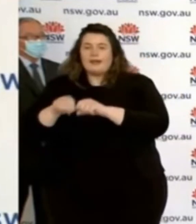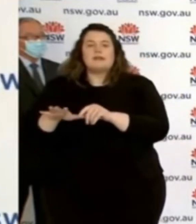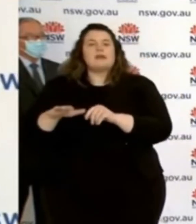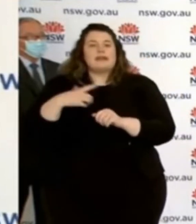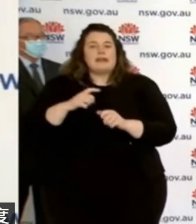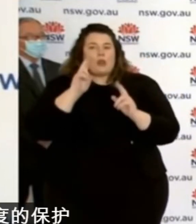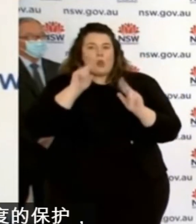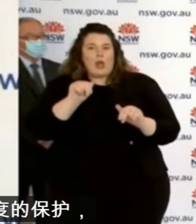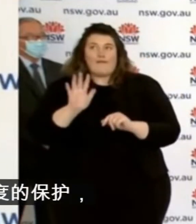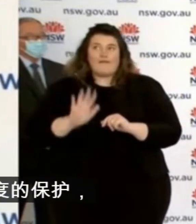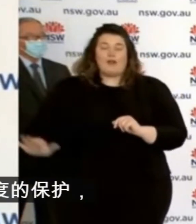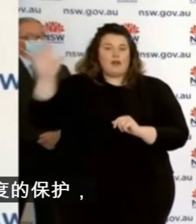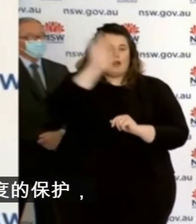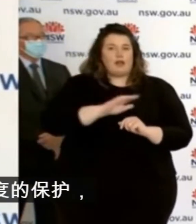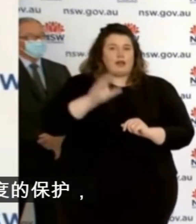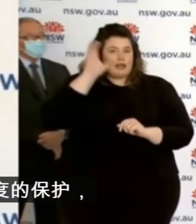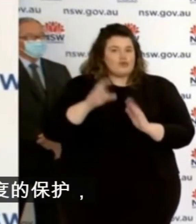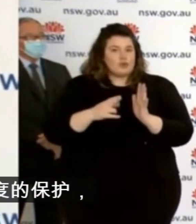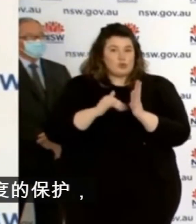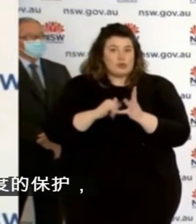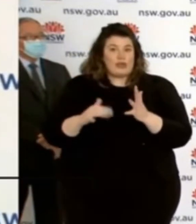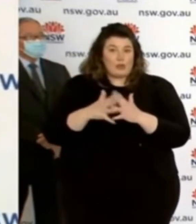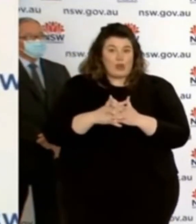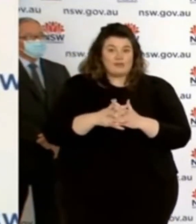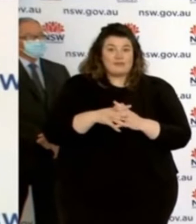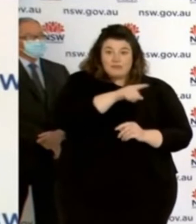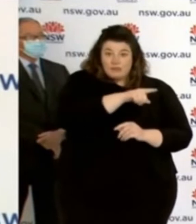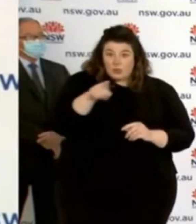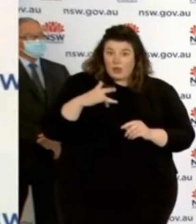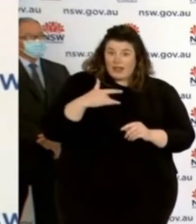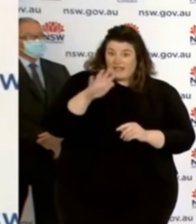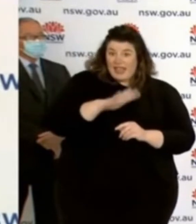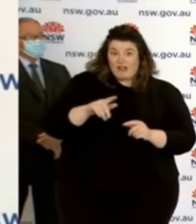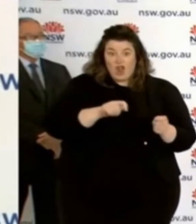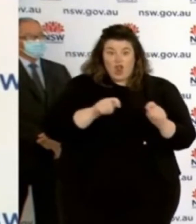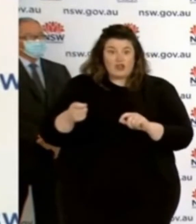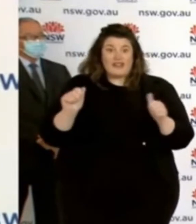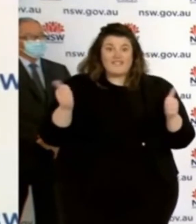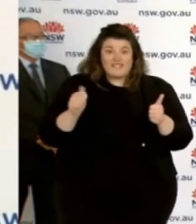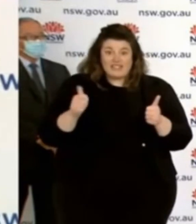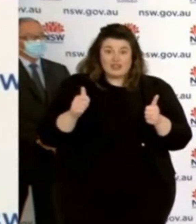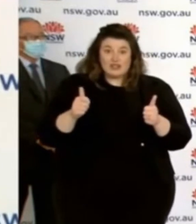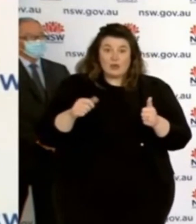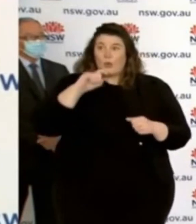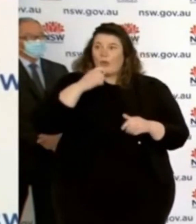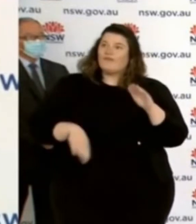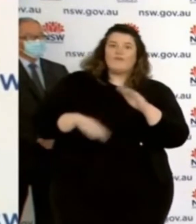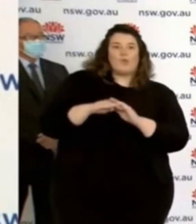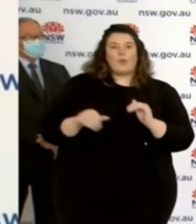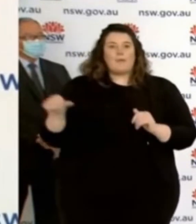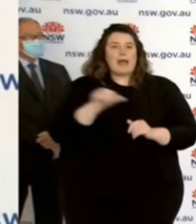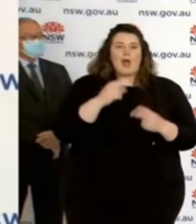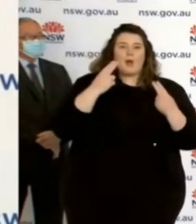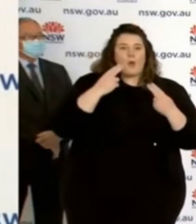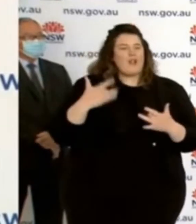of protection for regional rural New South Wales. For those areas that are coming out of lockdown, that you are not coming back to a